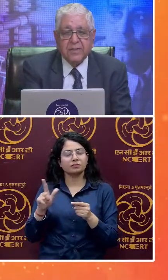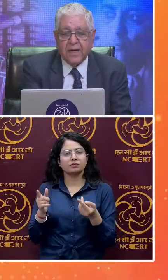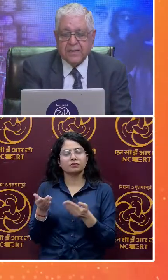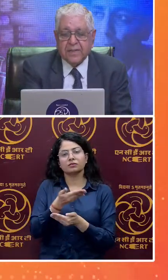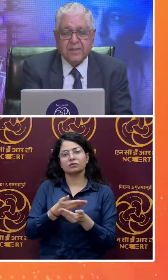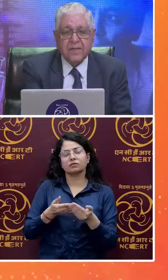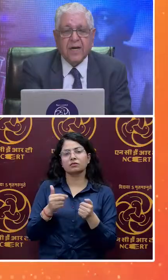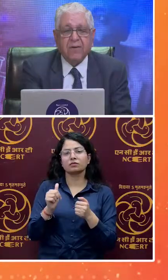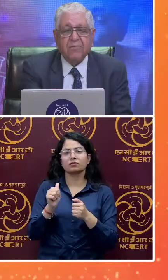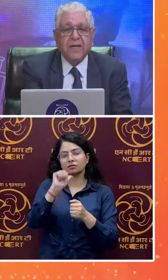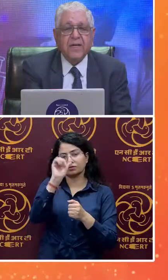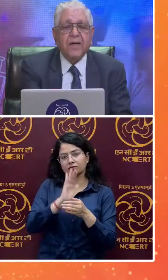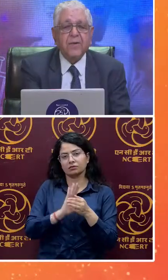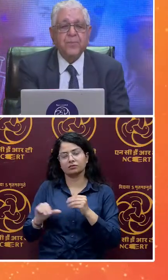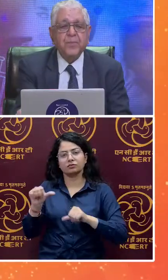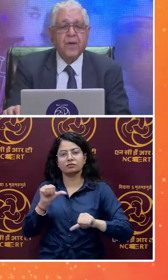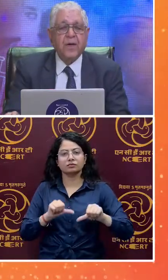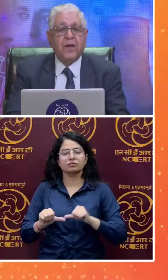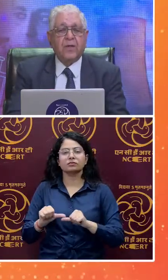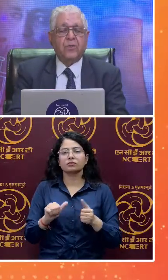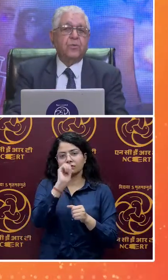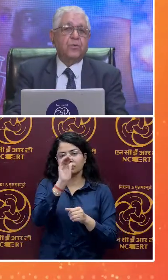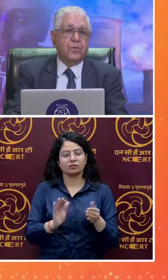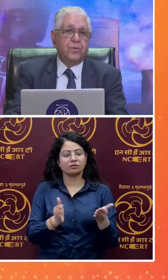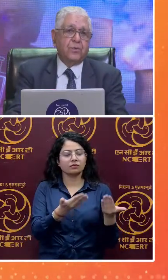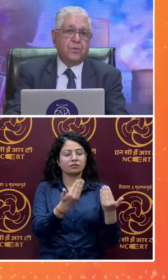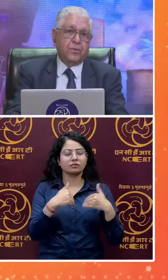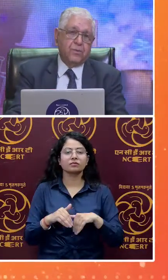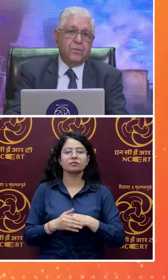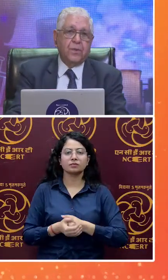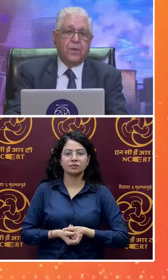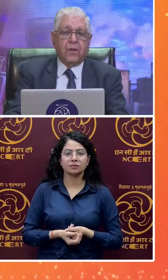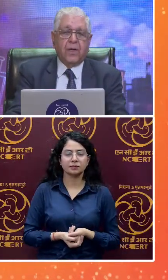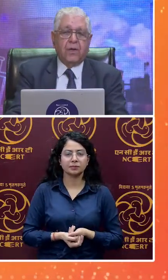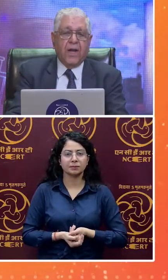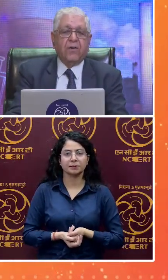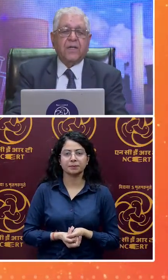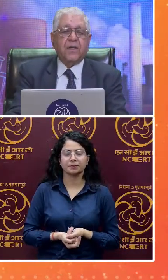Indian scientist as he arrived in India to